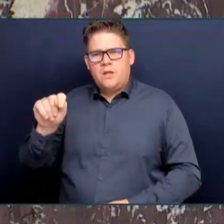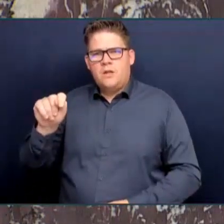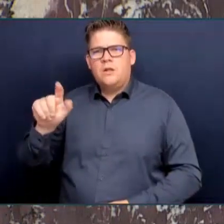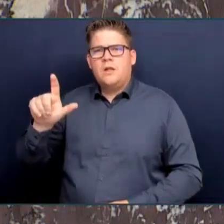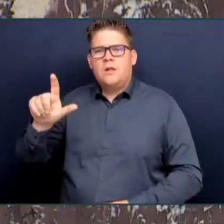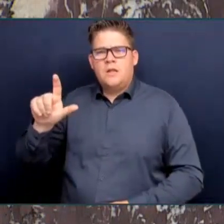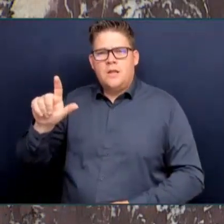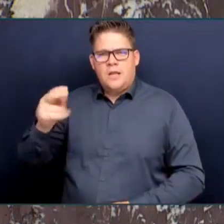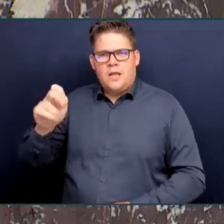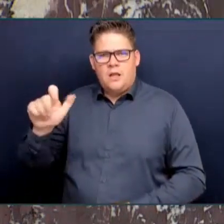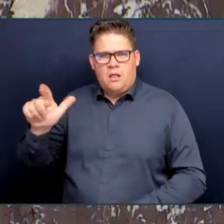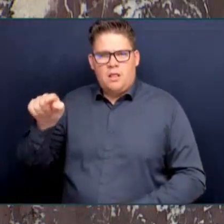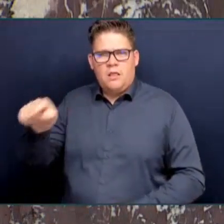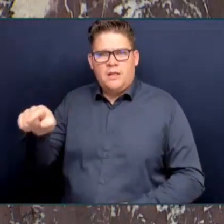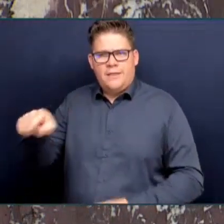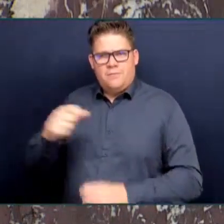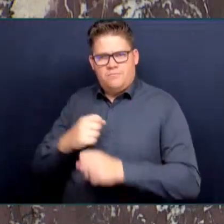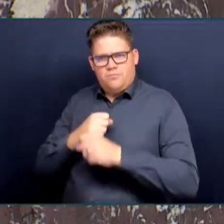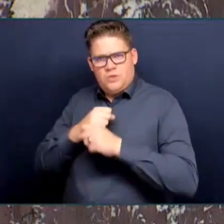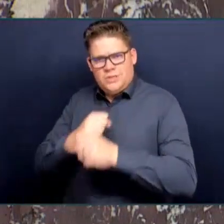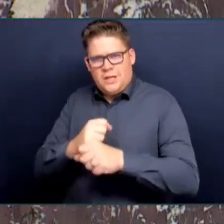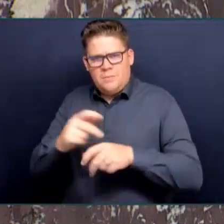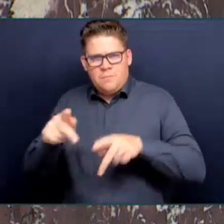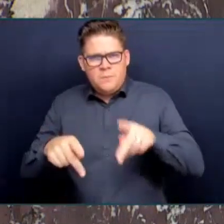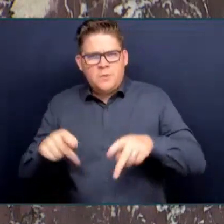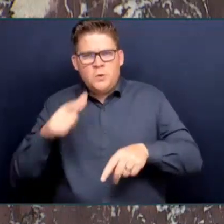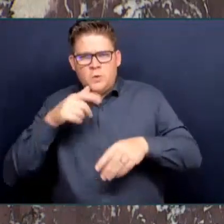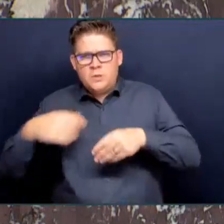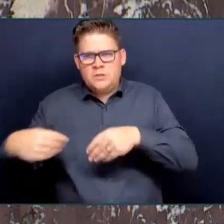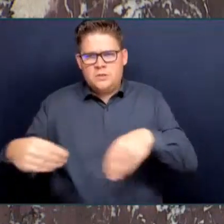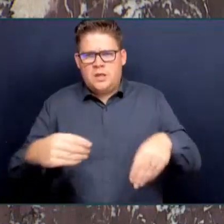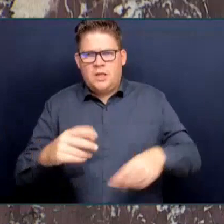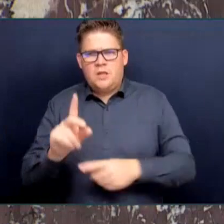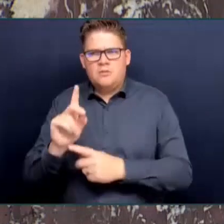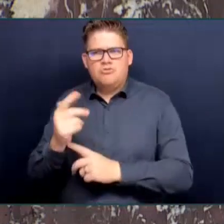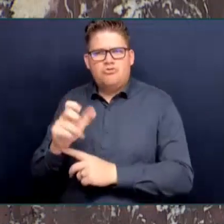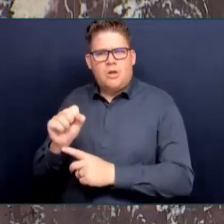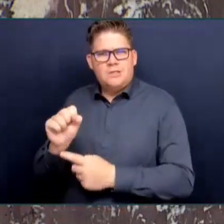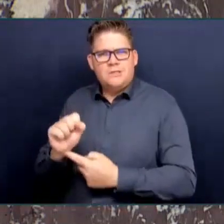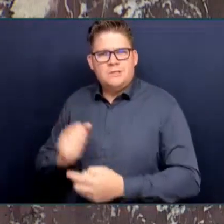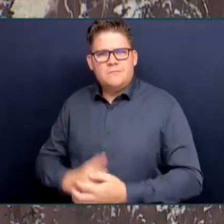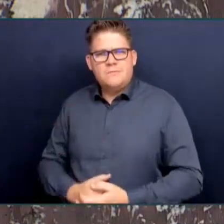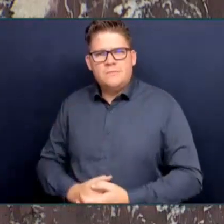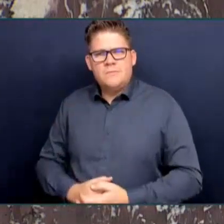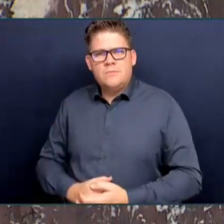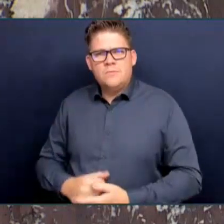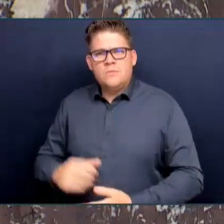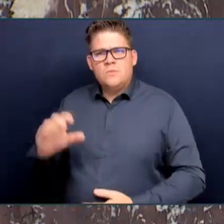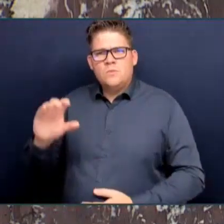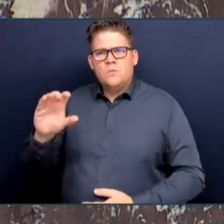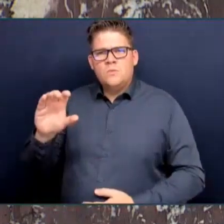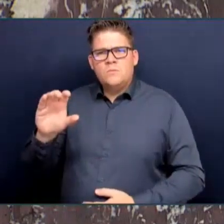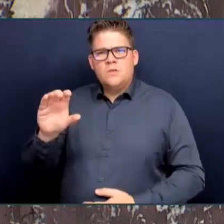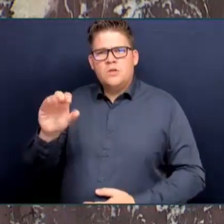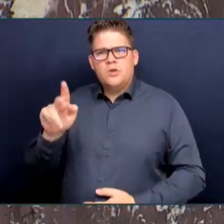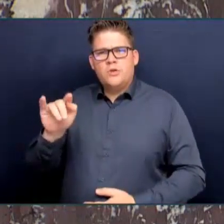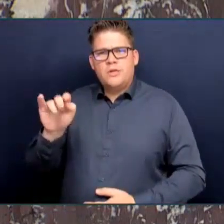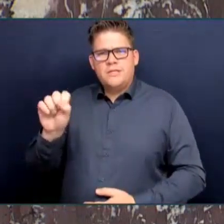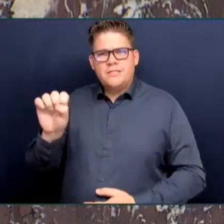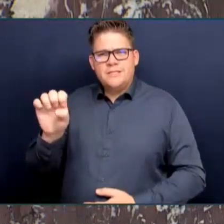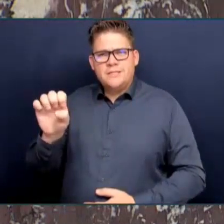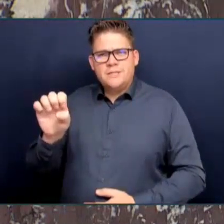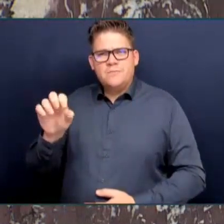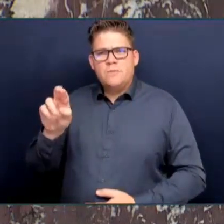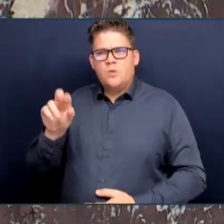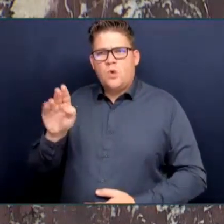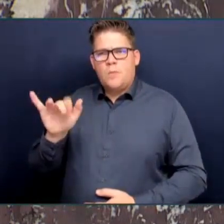too. Curtis Robinson, who was a beat cop at the time with the Vancouver Police Department, this is what he said last week, quote, "One of the things that the